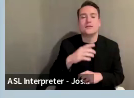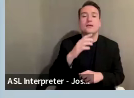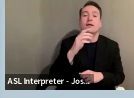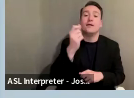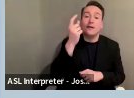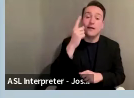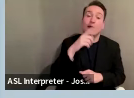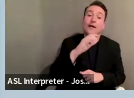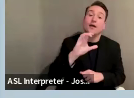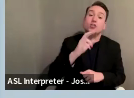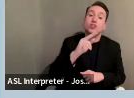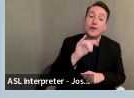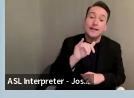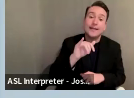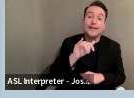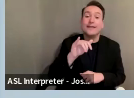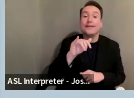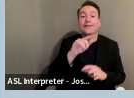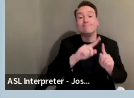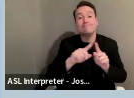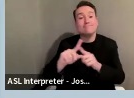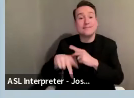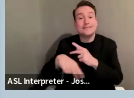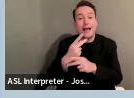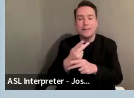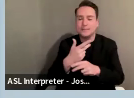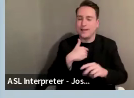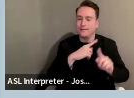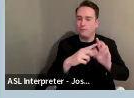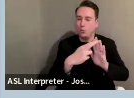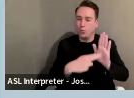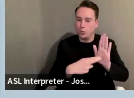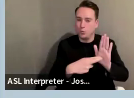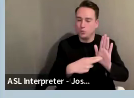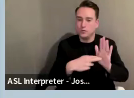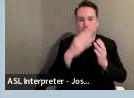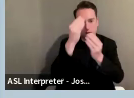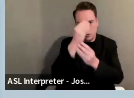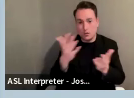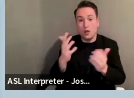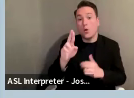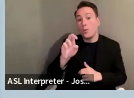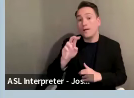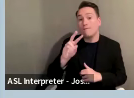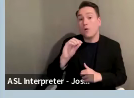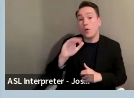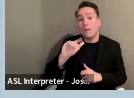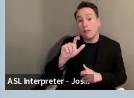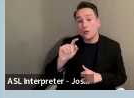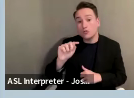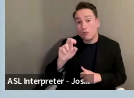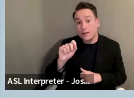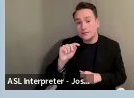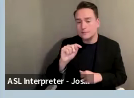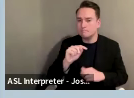rules that apply to them. Everyone needs this level of estate planning. the revocable trust, all of that. And then if